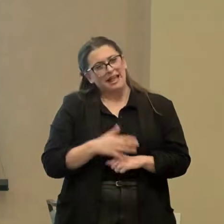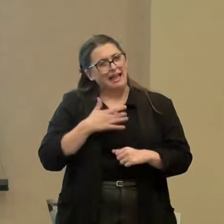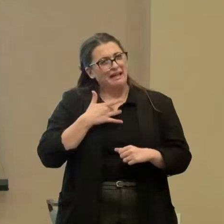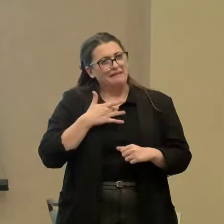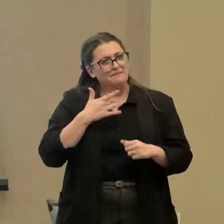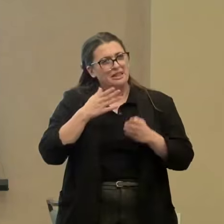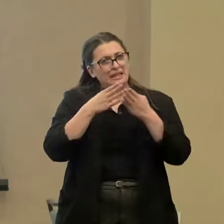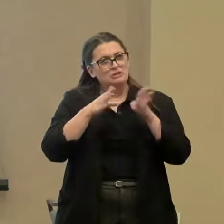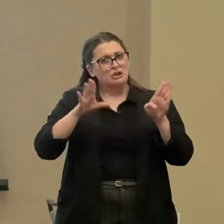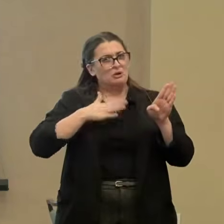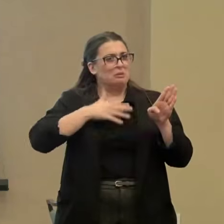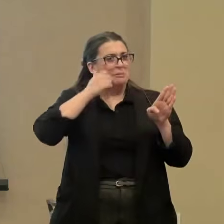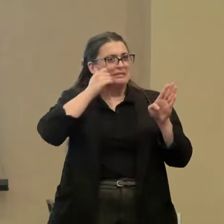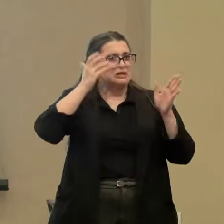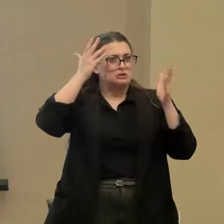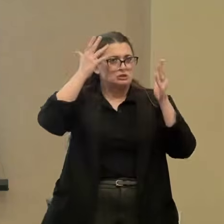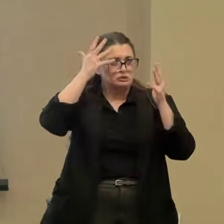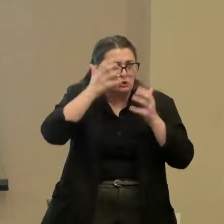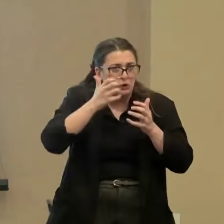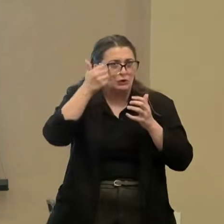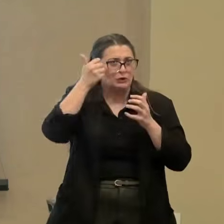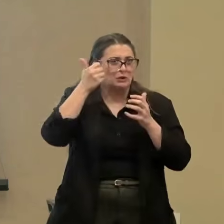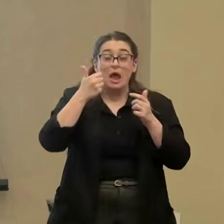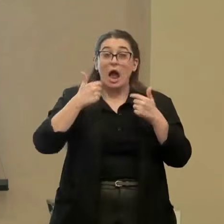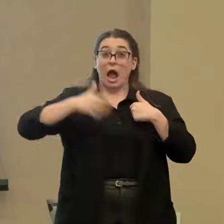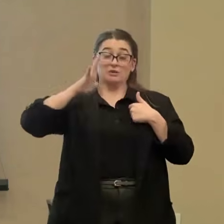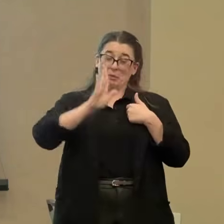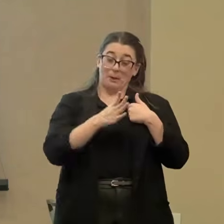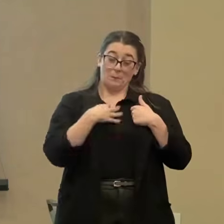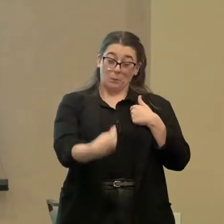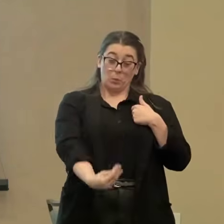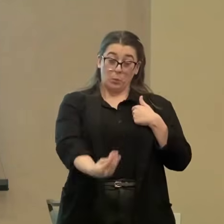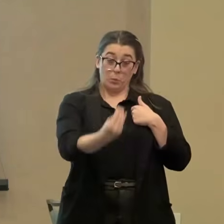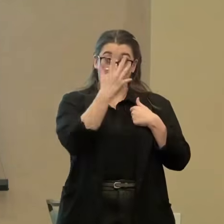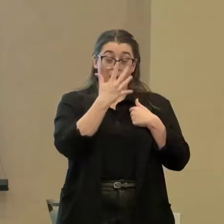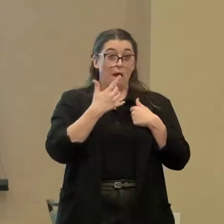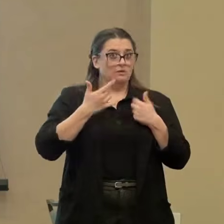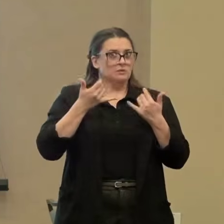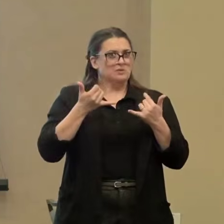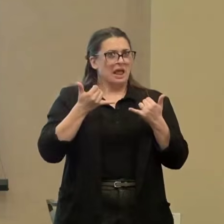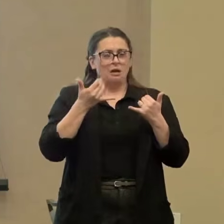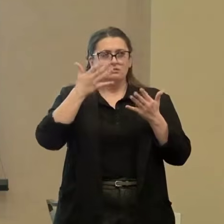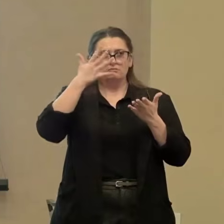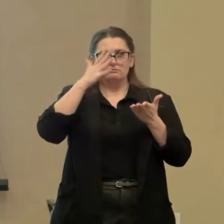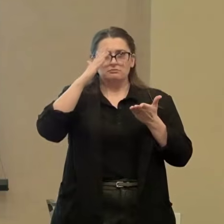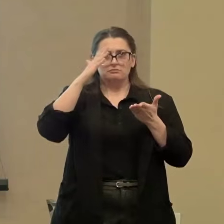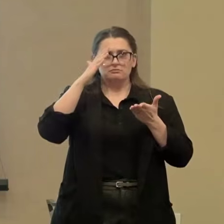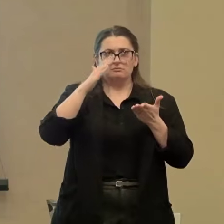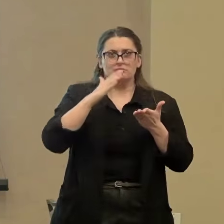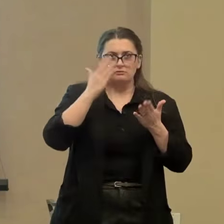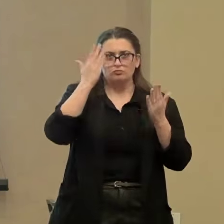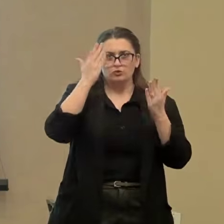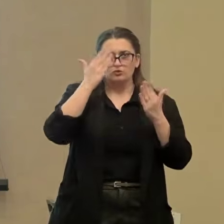darker all the time. I used to be really, really, really white. Yeah. So, but I don't know if that was the